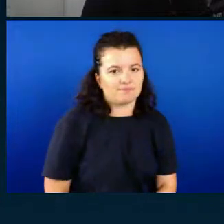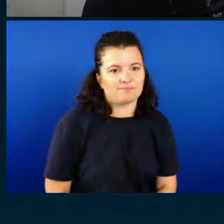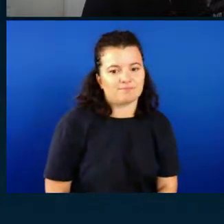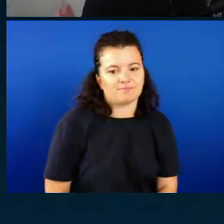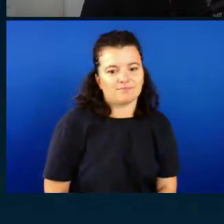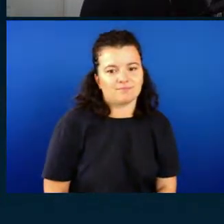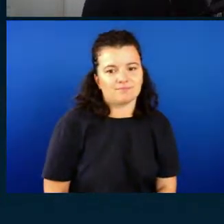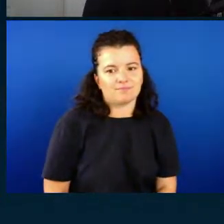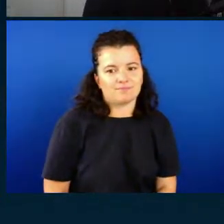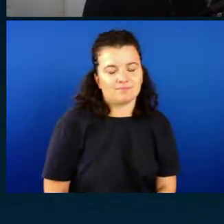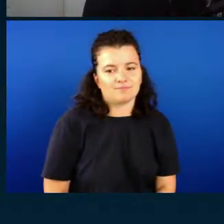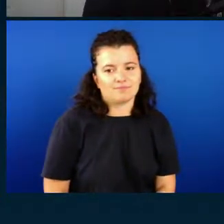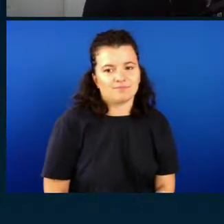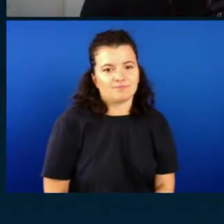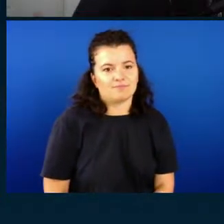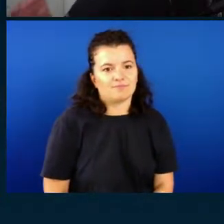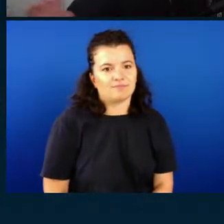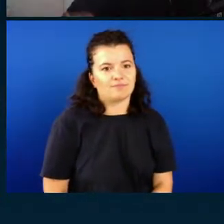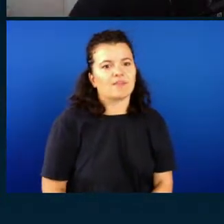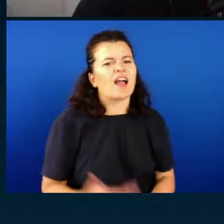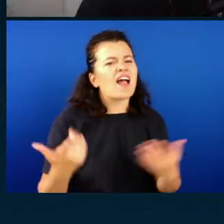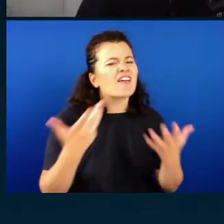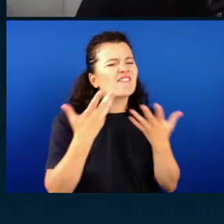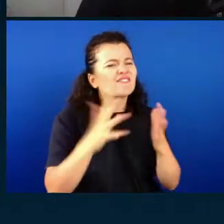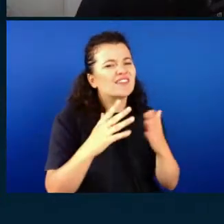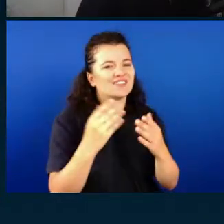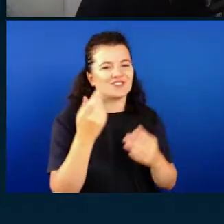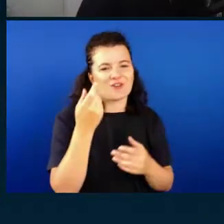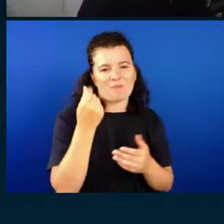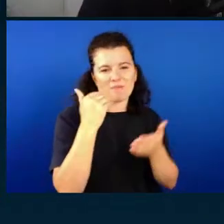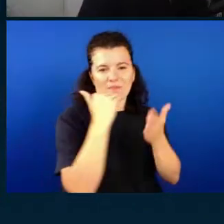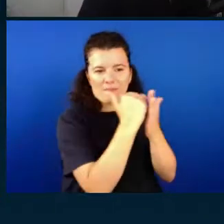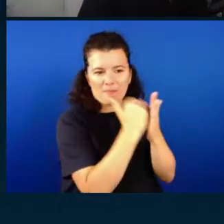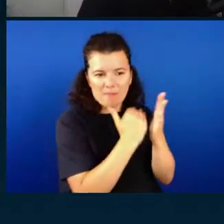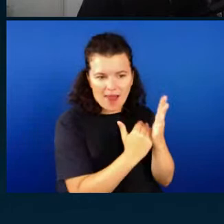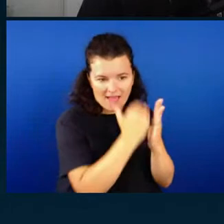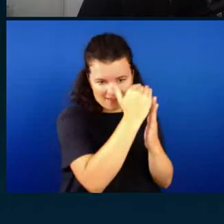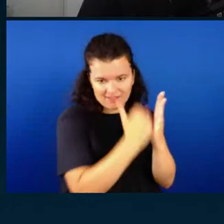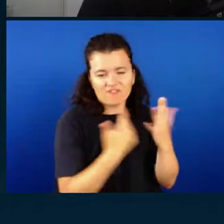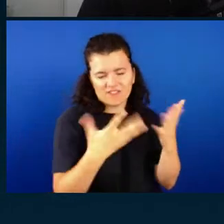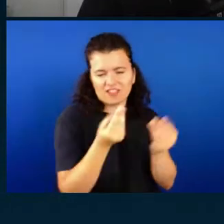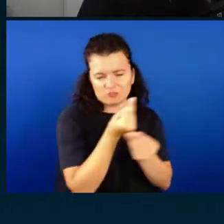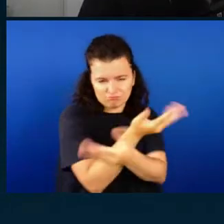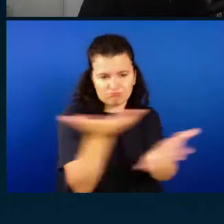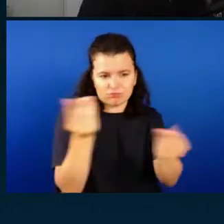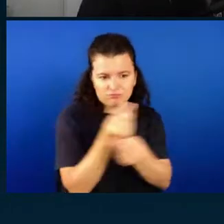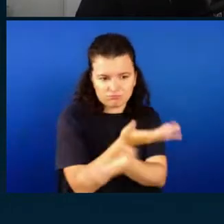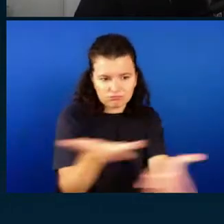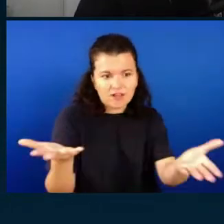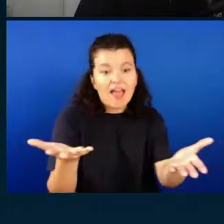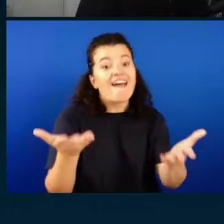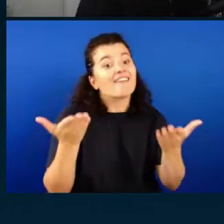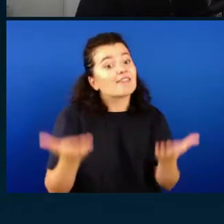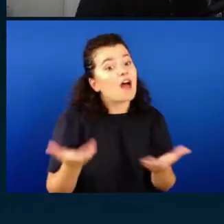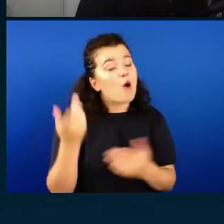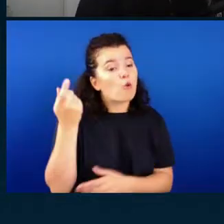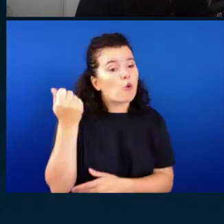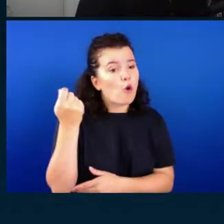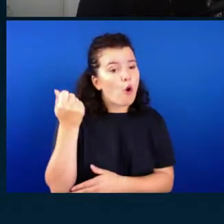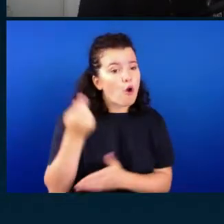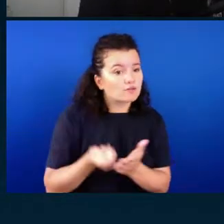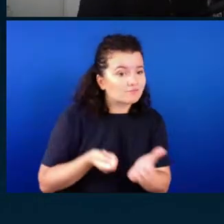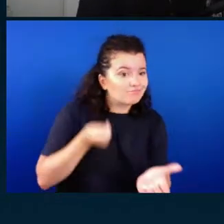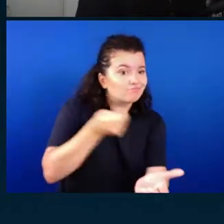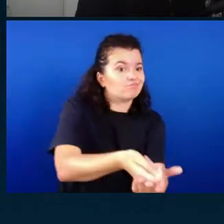And now I talked about the plans a little bit, and I want to consider the costs for that function app.